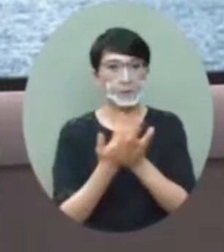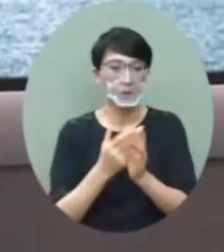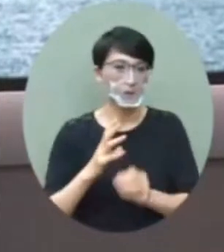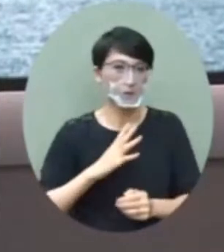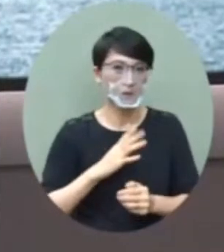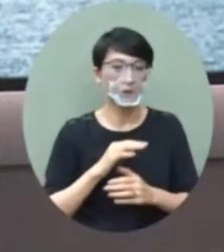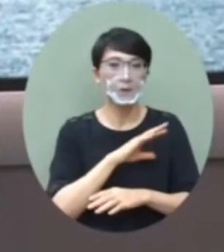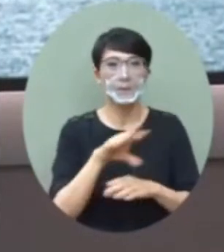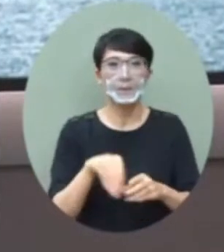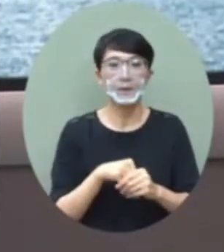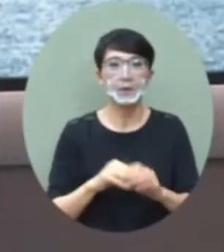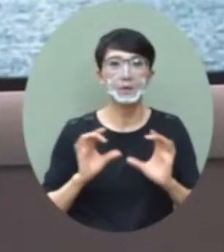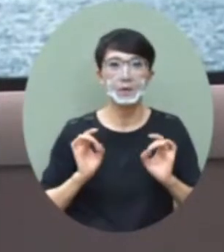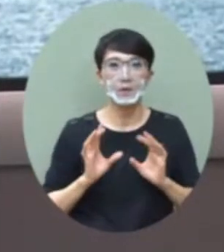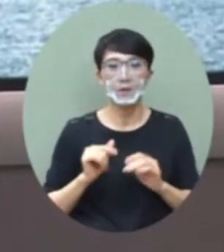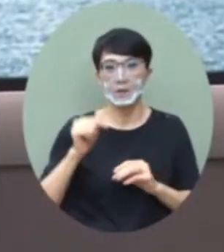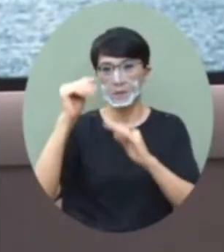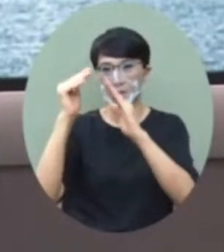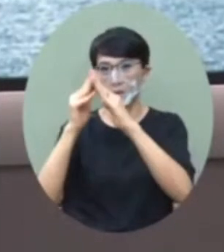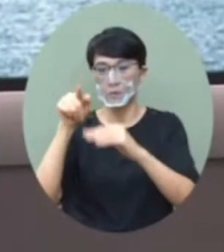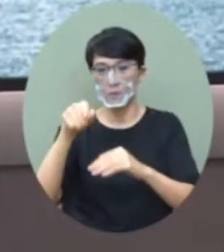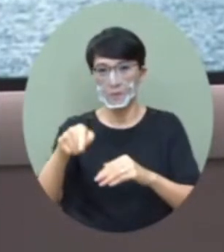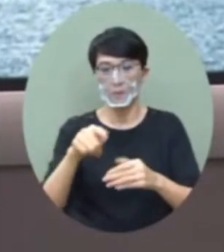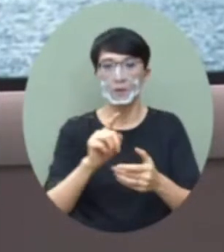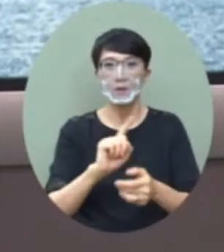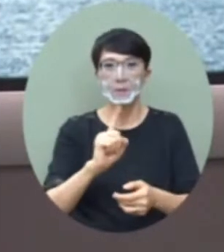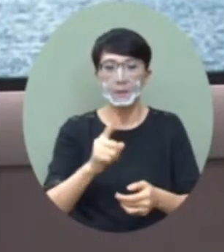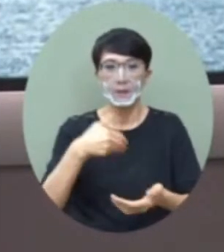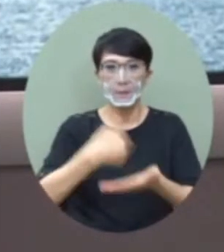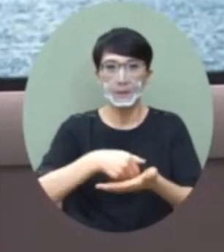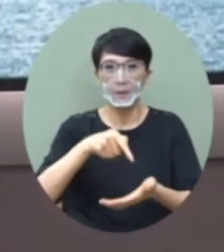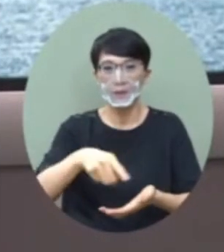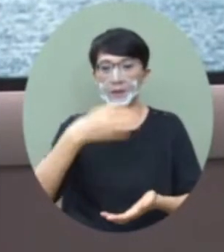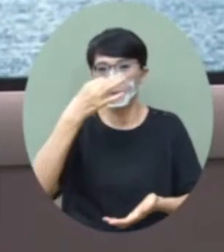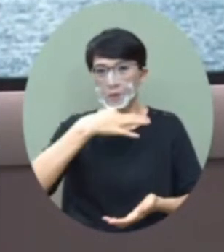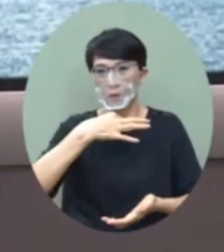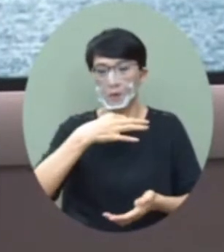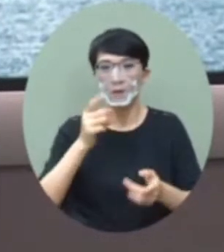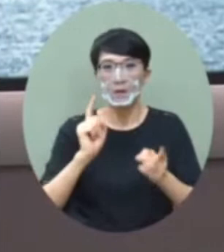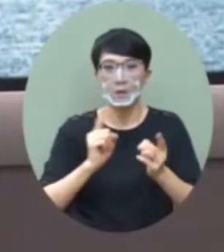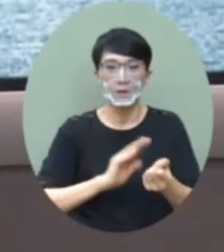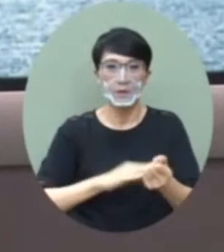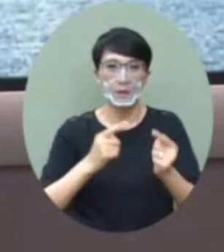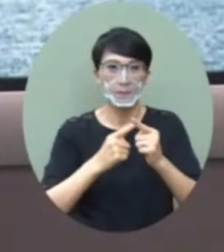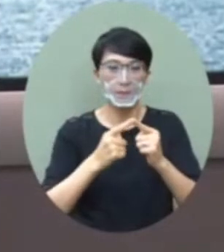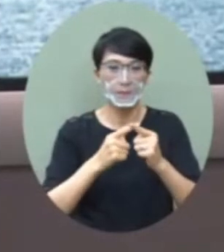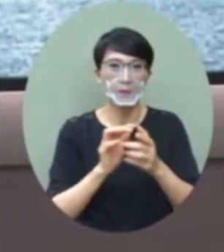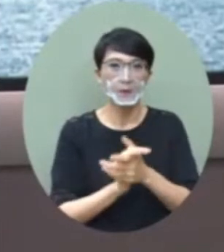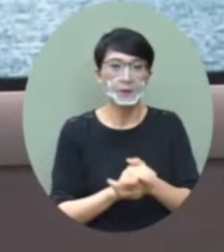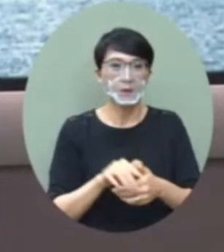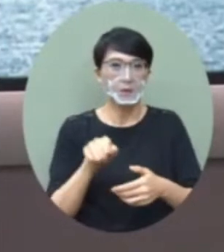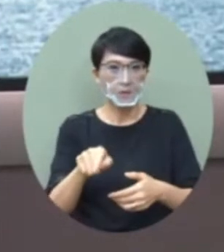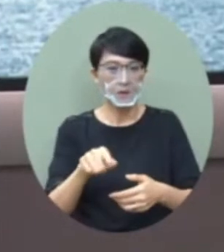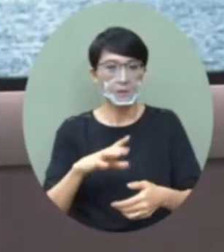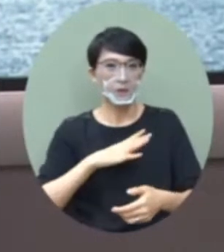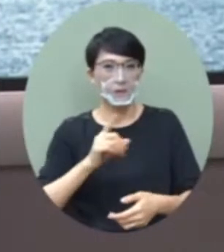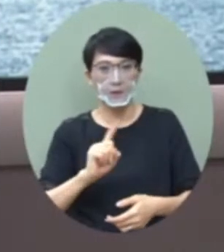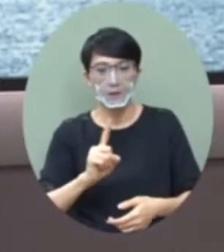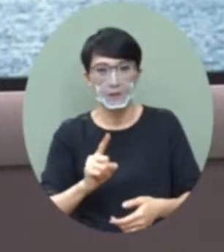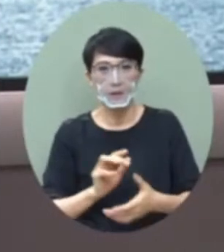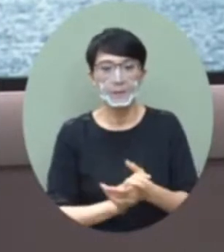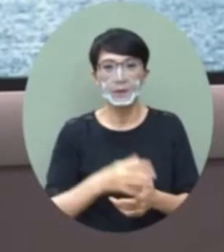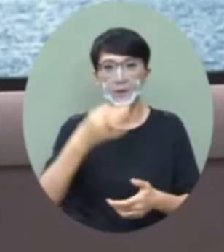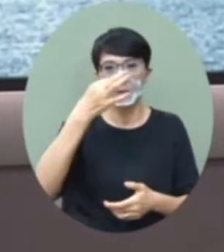a mechanism between us and private hospitals. They know how to invoke that